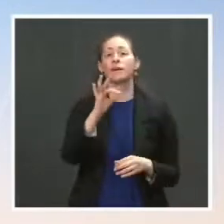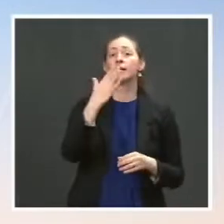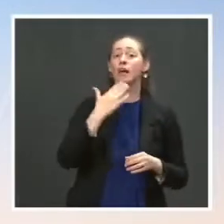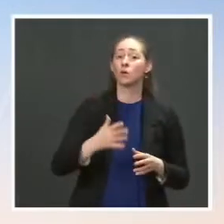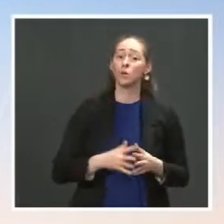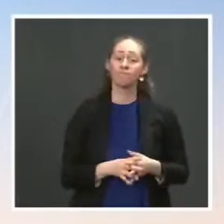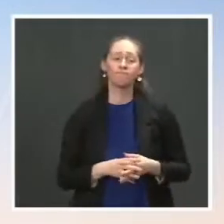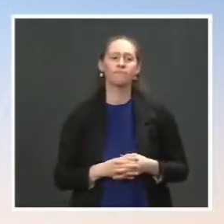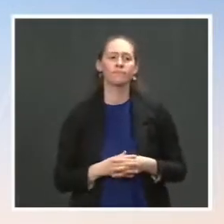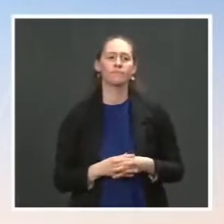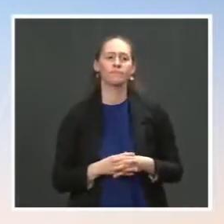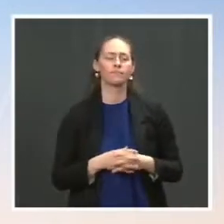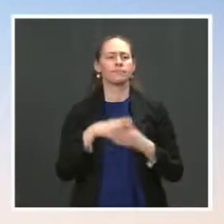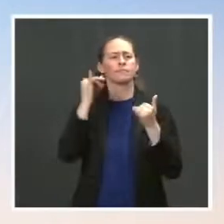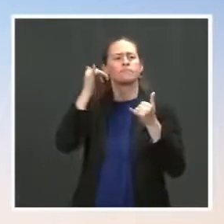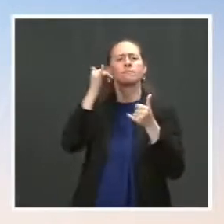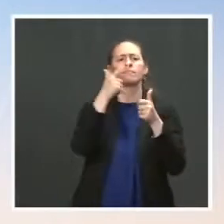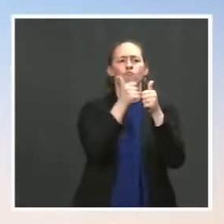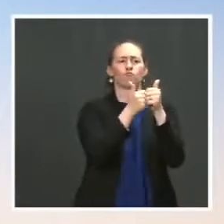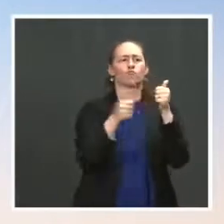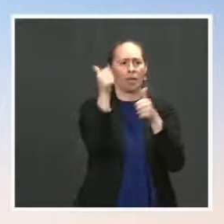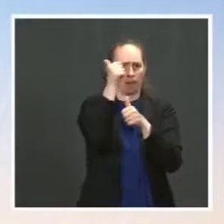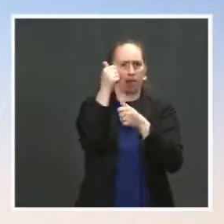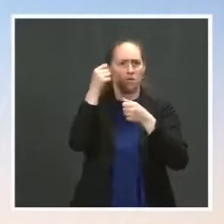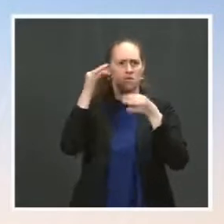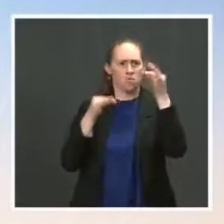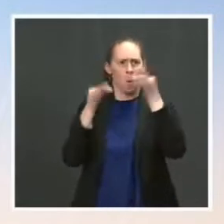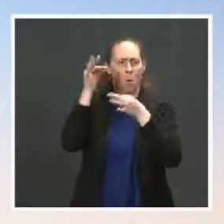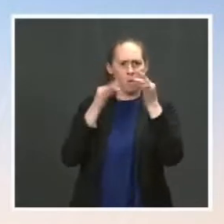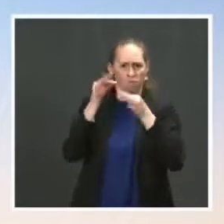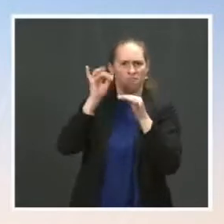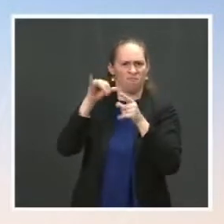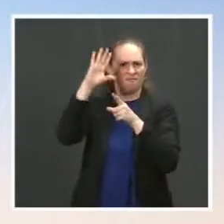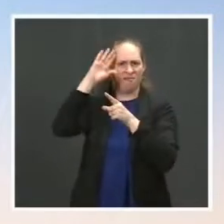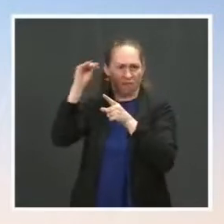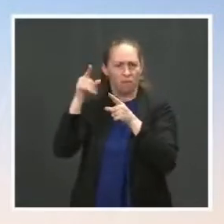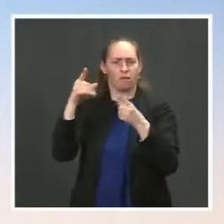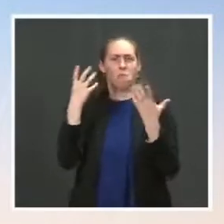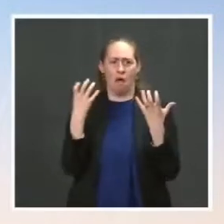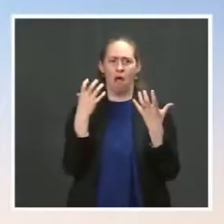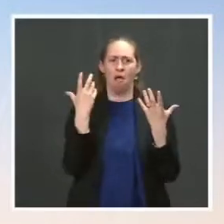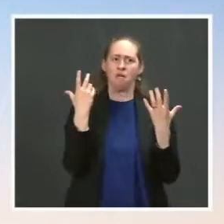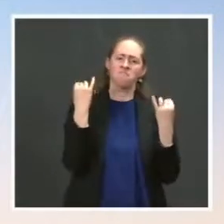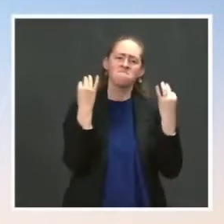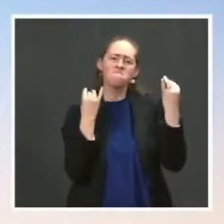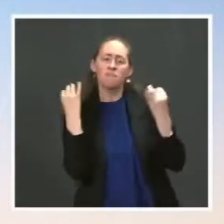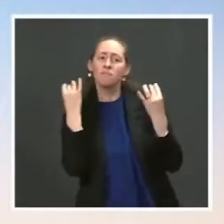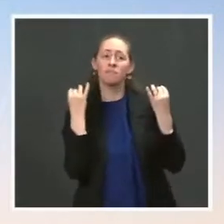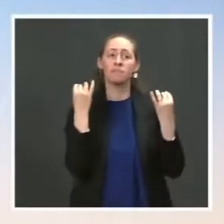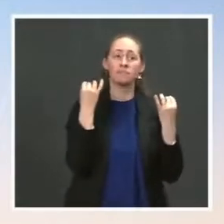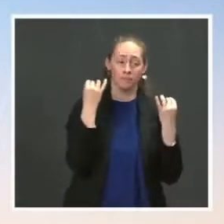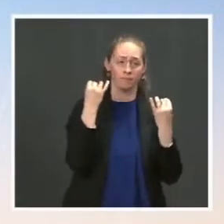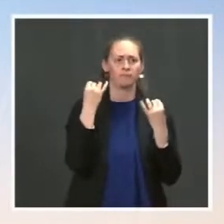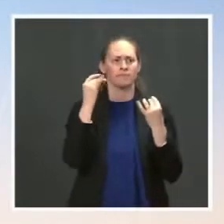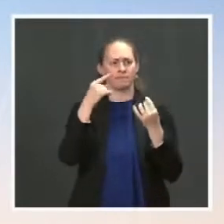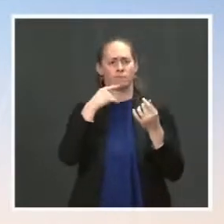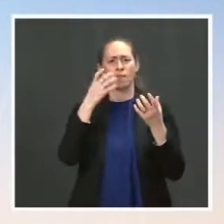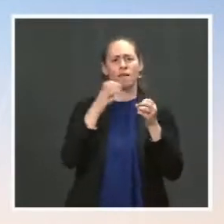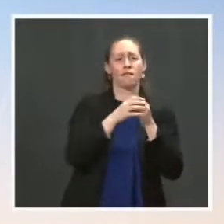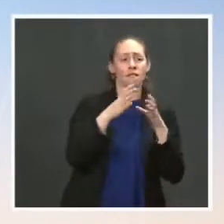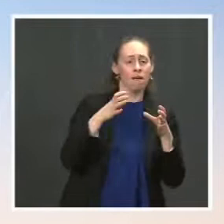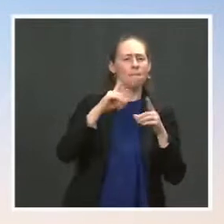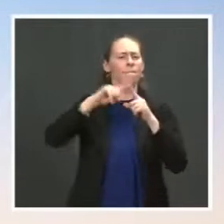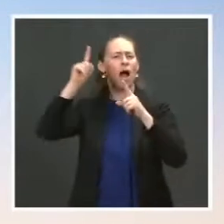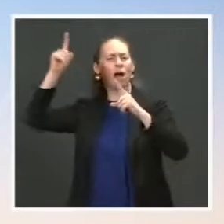Court, when President Biden first disclosed this idea, I believe he was still a candidate when he said this, he said he wanted recommendations as to how to reform the court